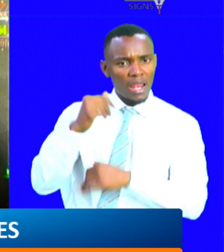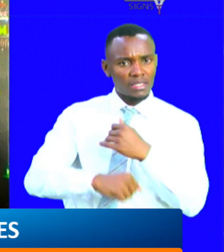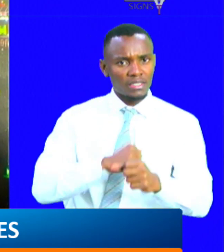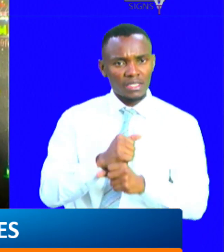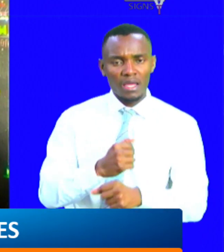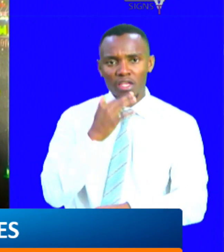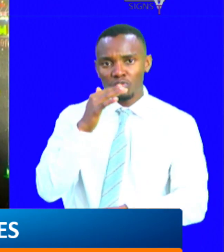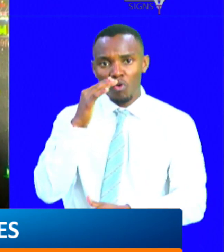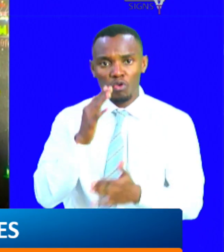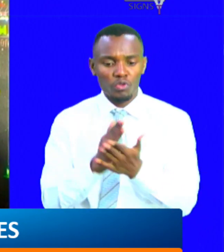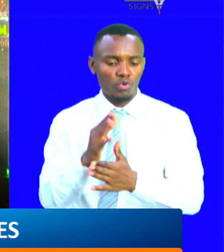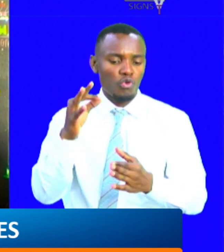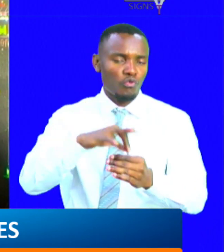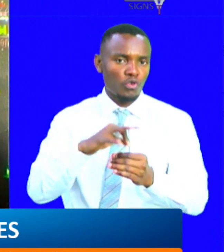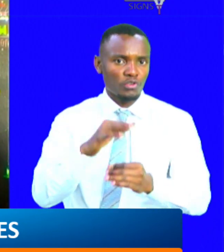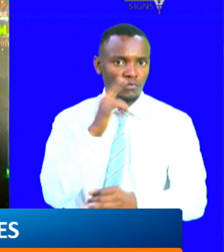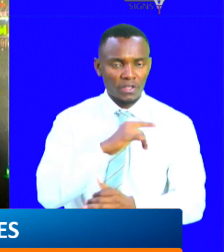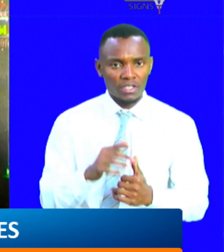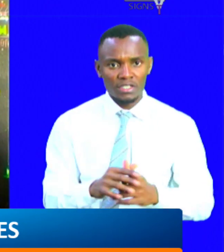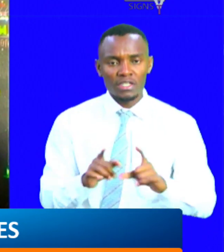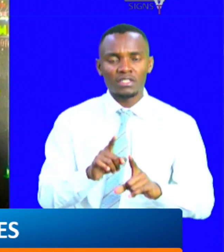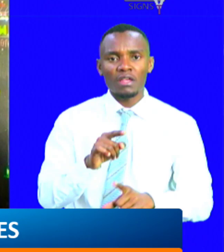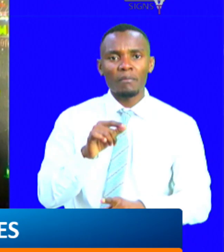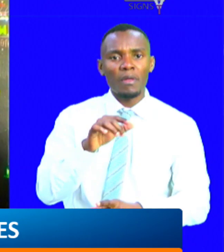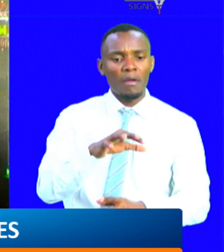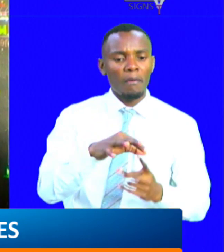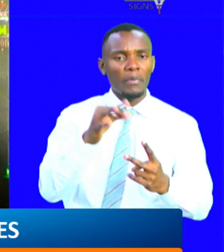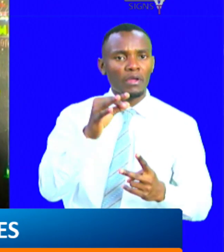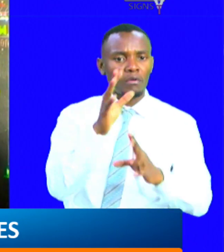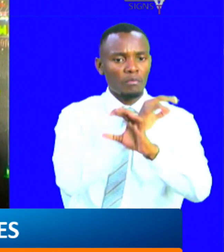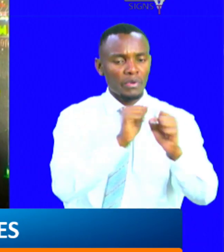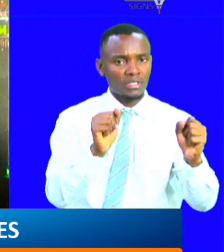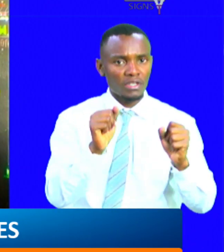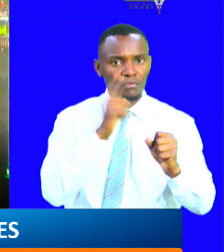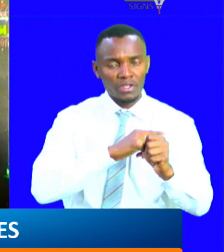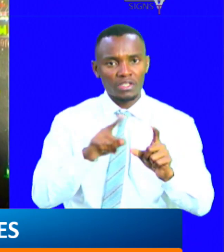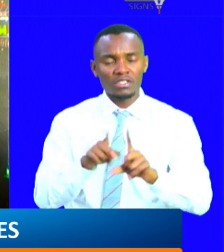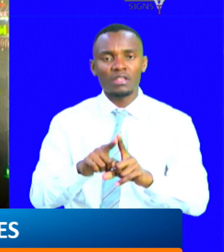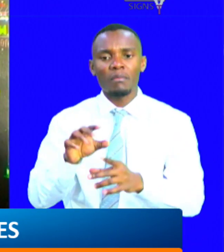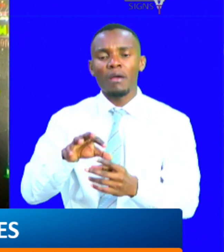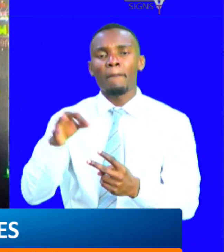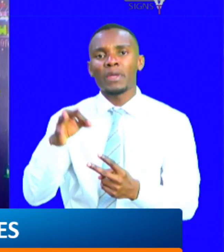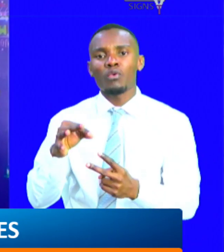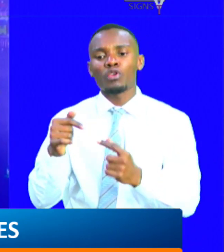will be the leader of opposition or put the government on check, he said.